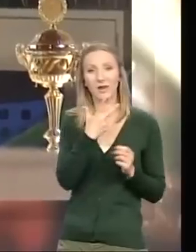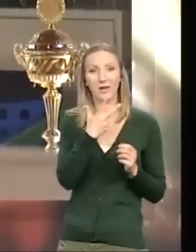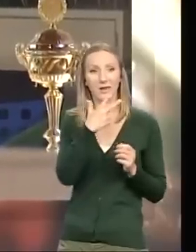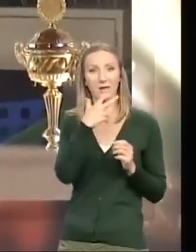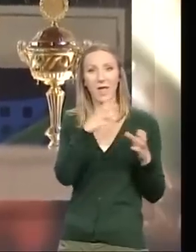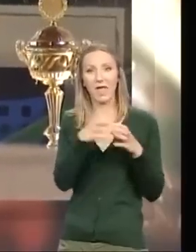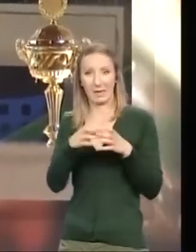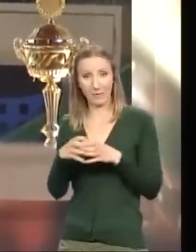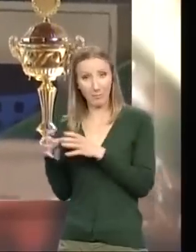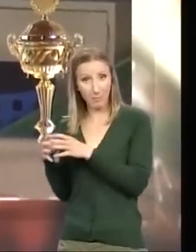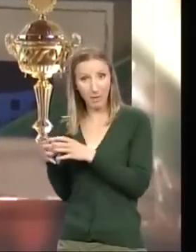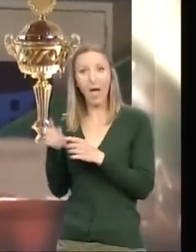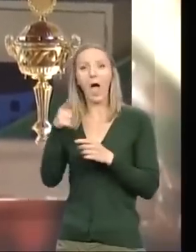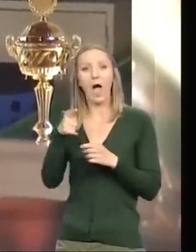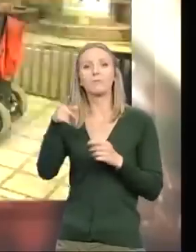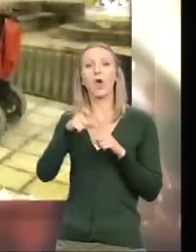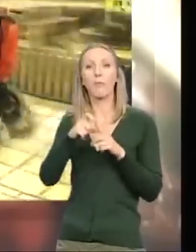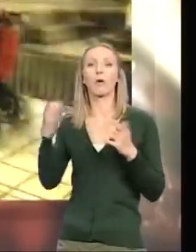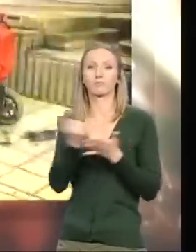champions of Doboja supported the title.